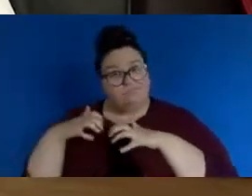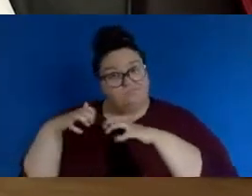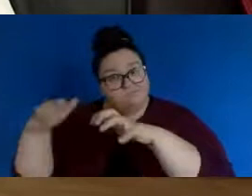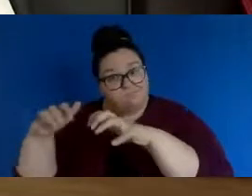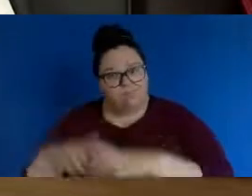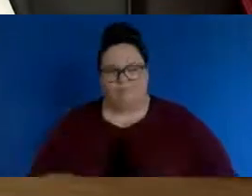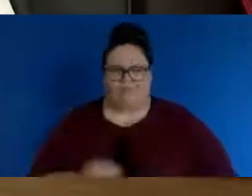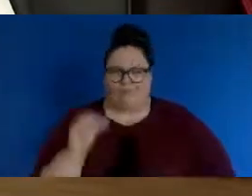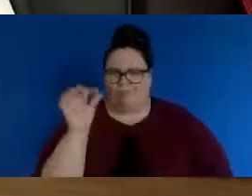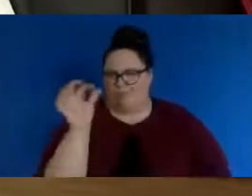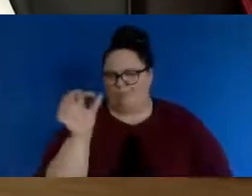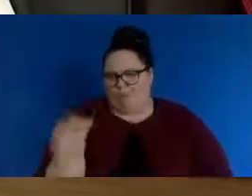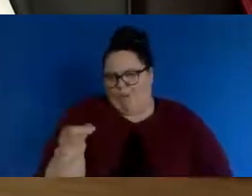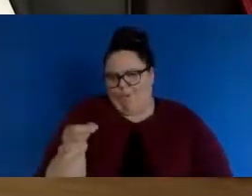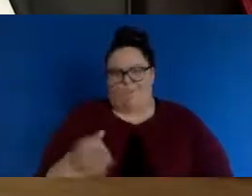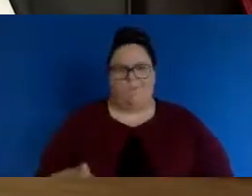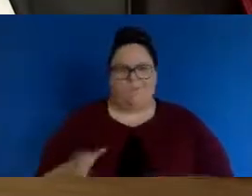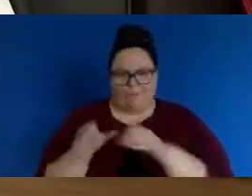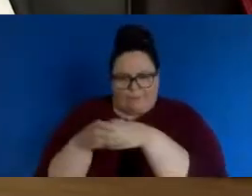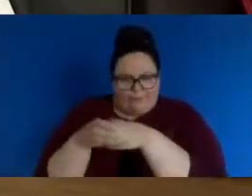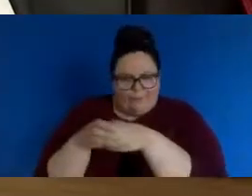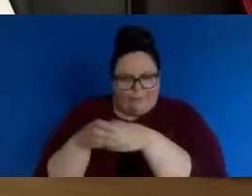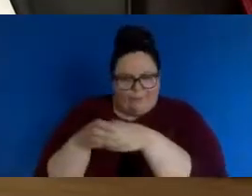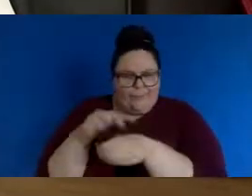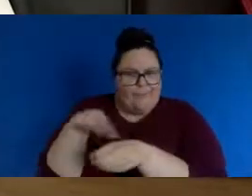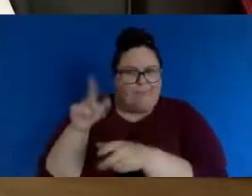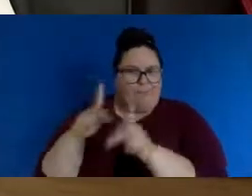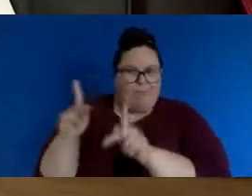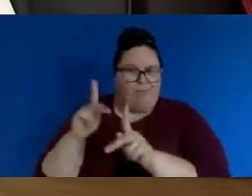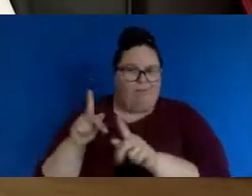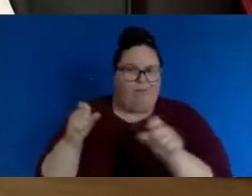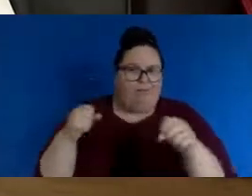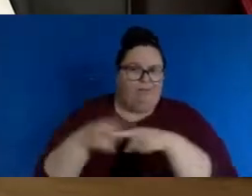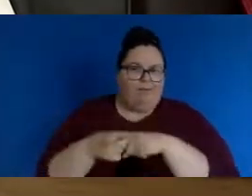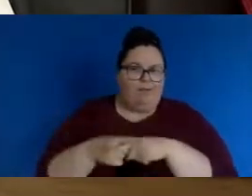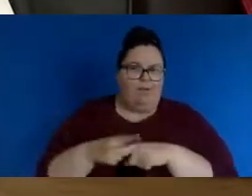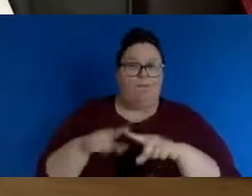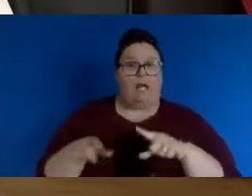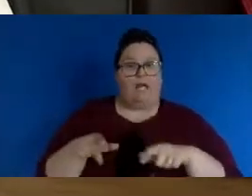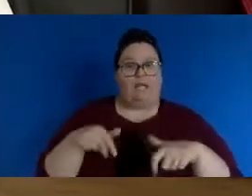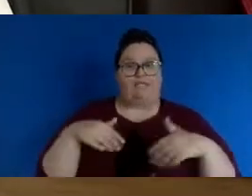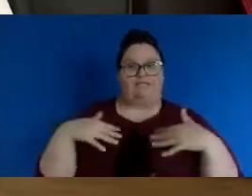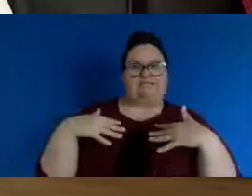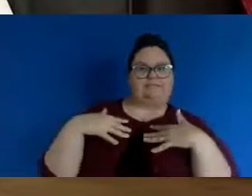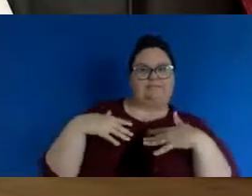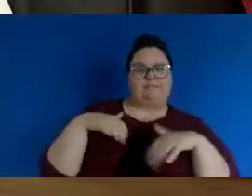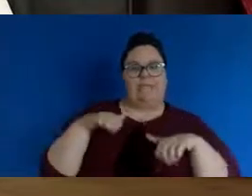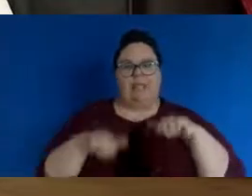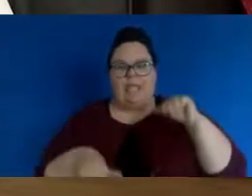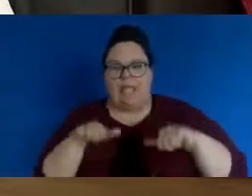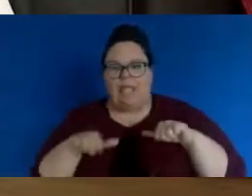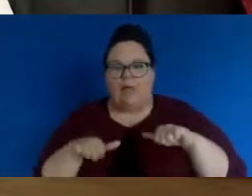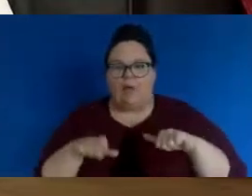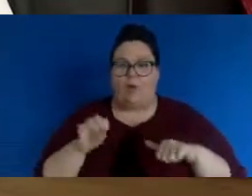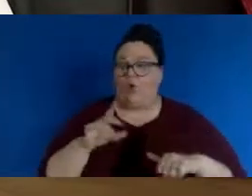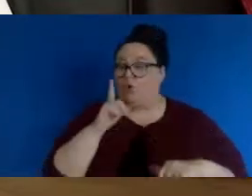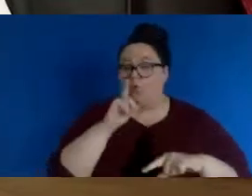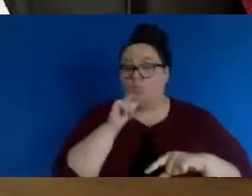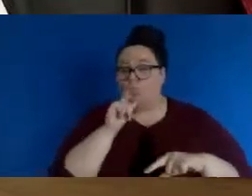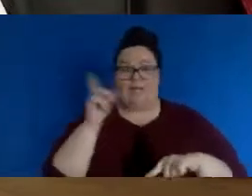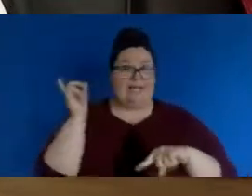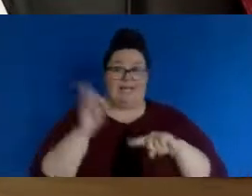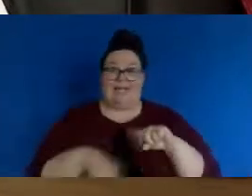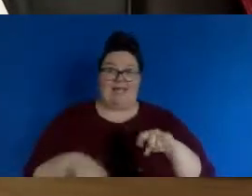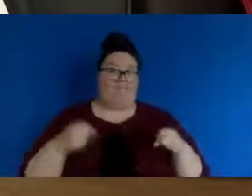large numbers. But in terms of the difference between hesitancy and contraindications where